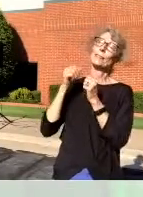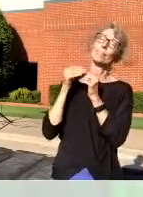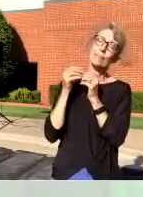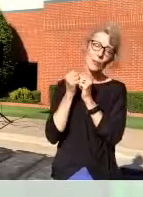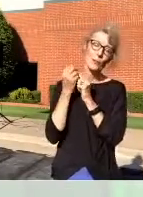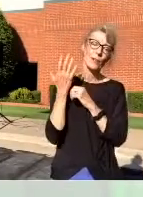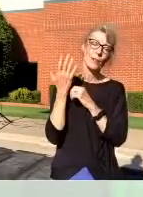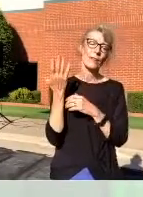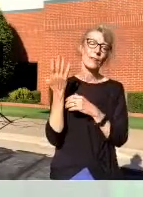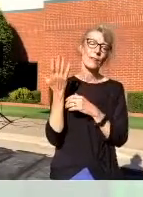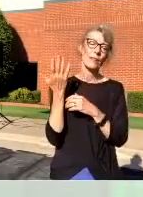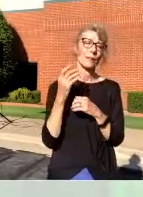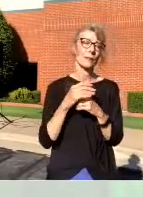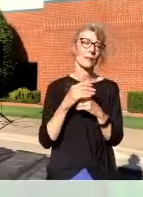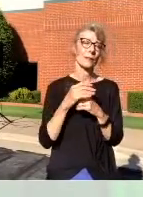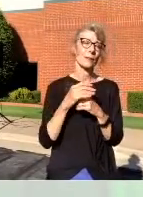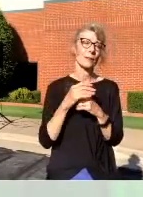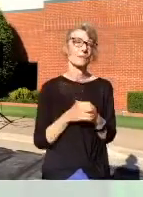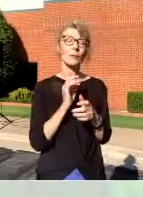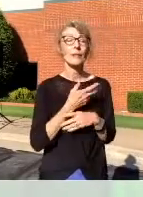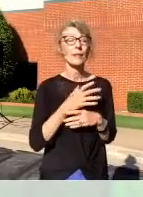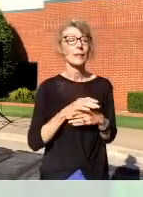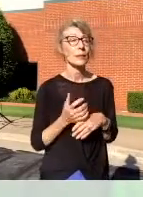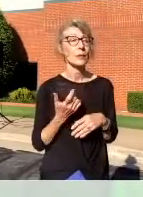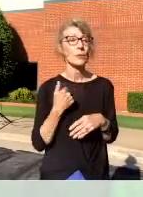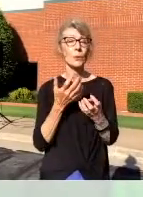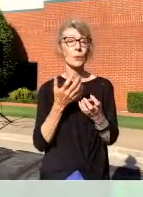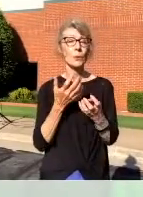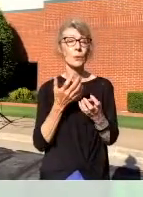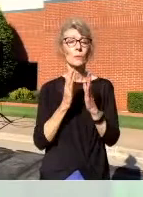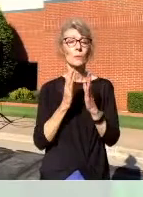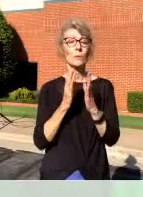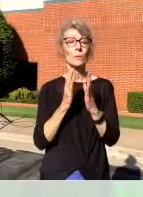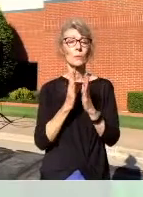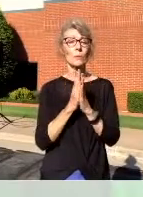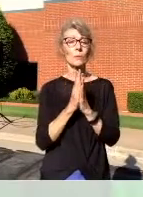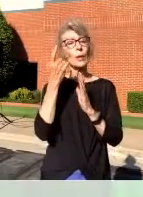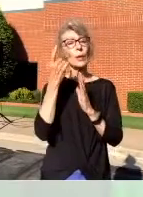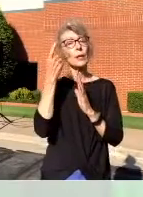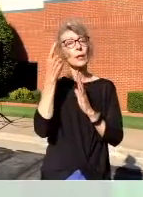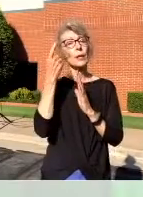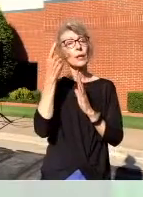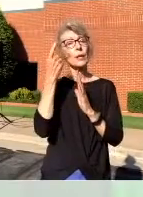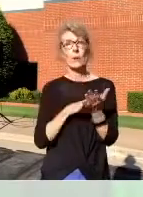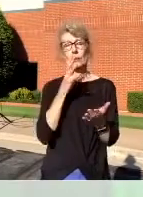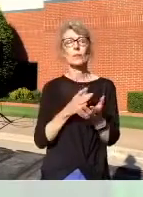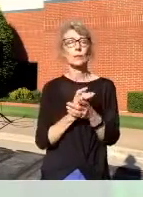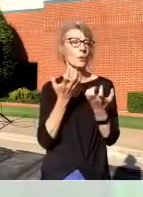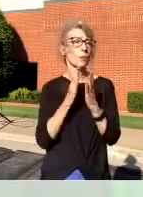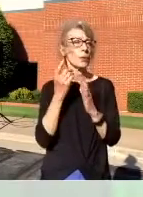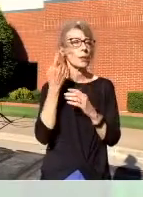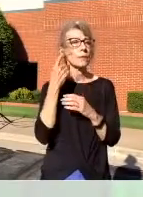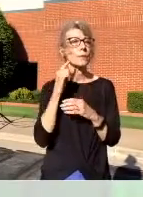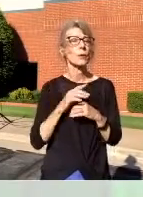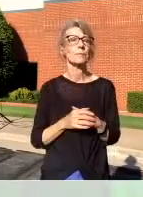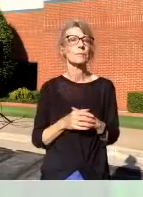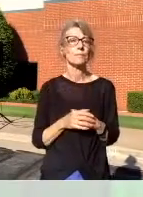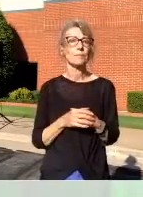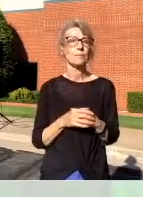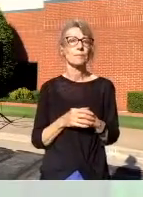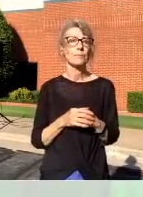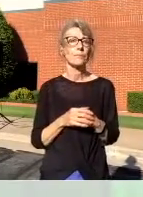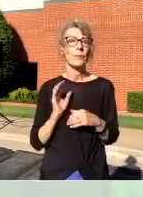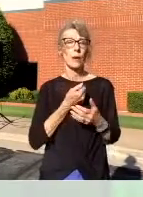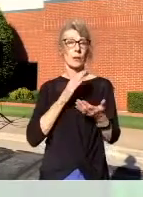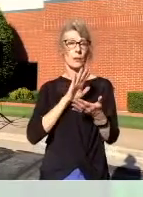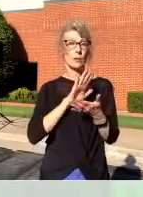Father, we want to pray right now for our students. We want to pray for our school